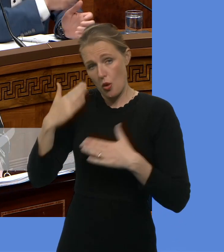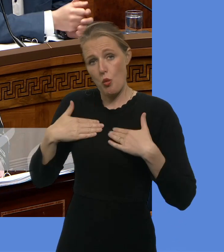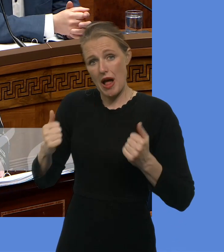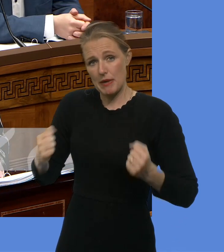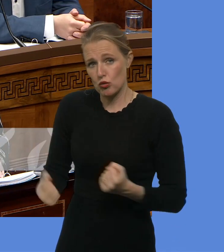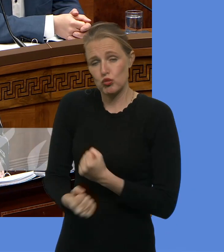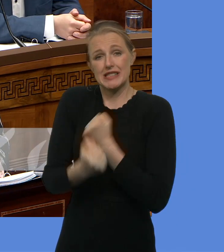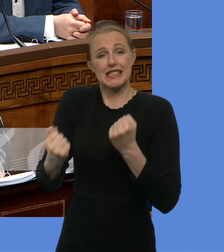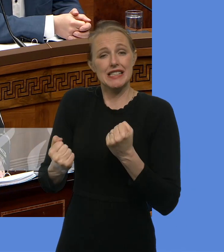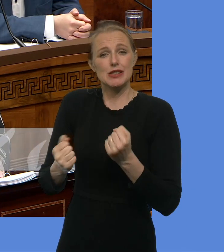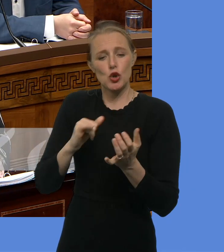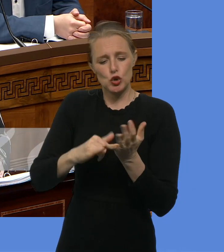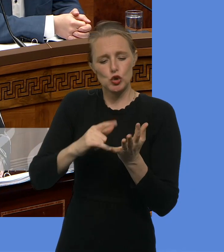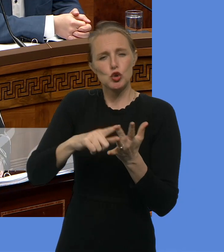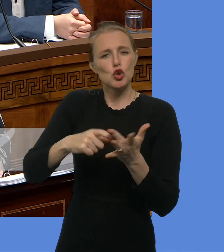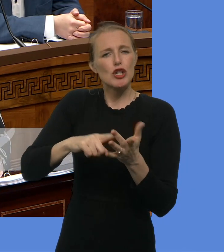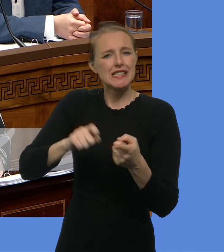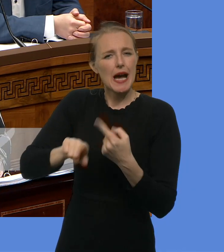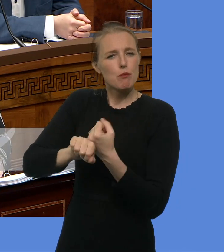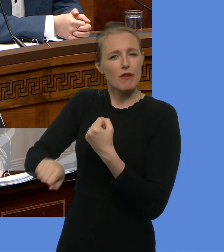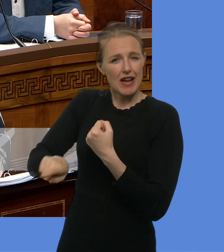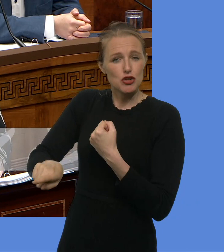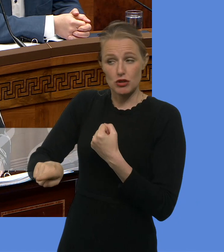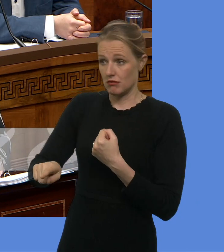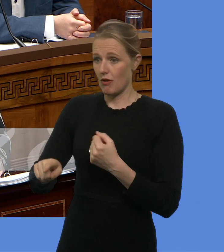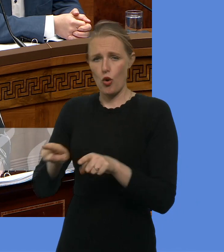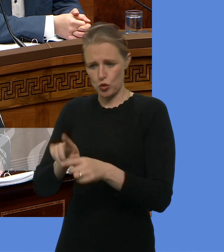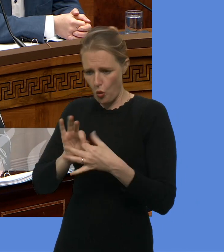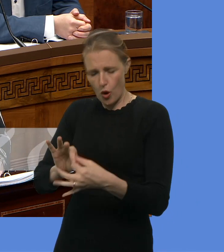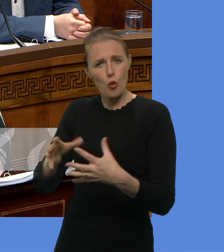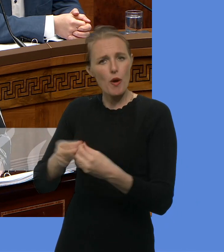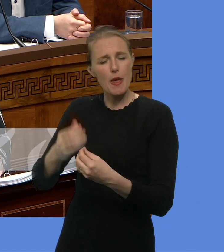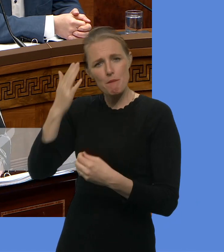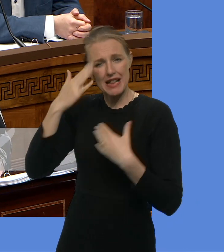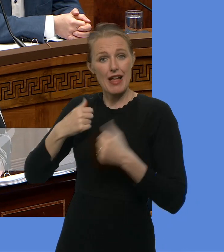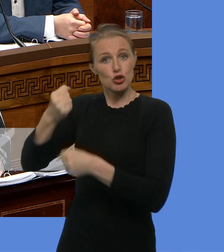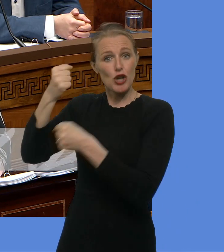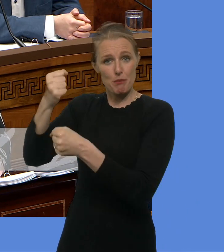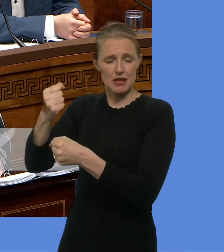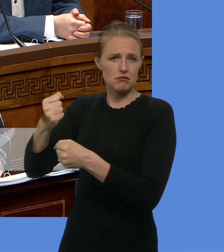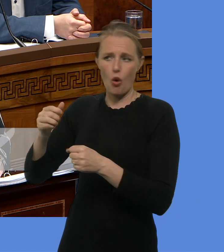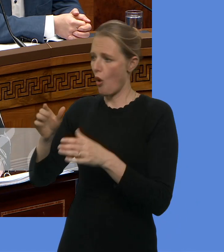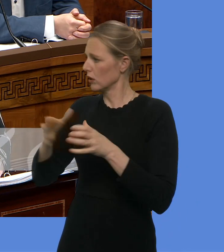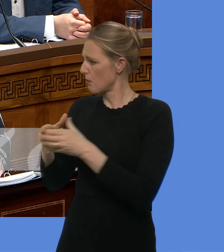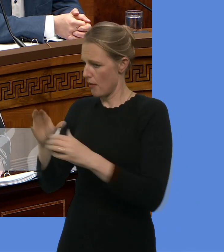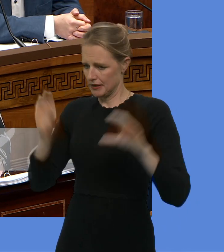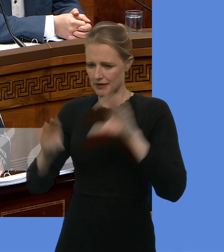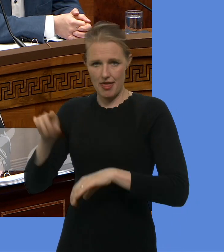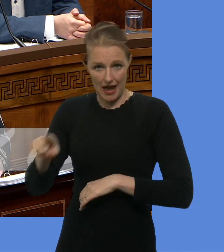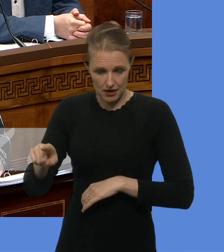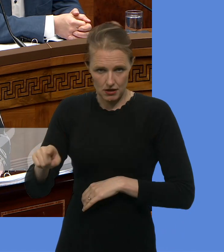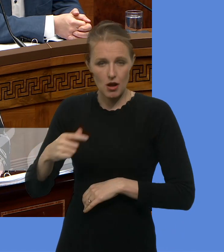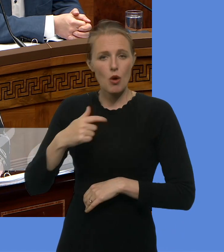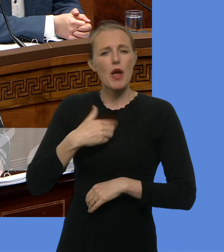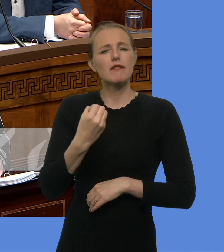and Suicide Prevention, engagement with the Mental Health Champion, whose role is jointly funded by all departments, the implementation of the 10-year Mental Health Strategy